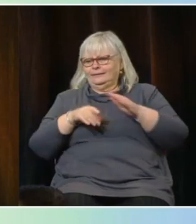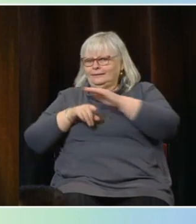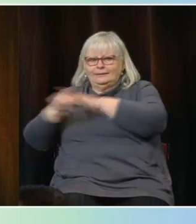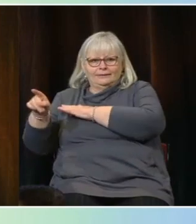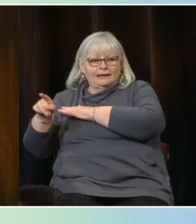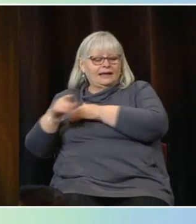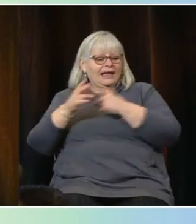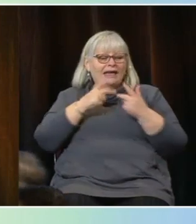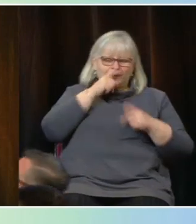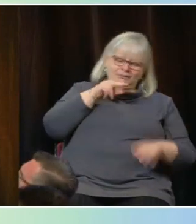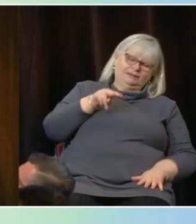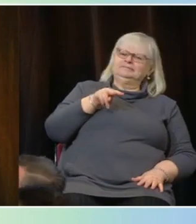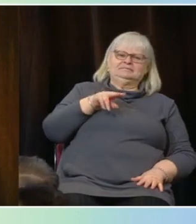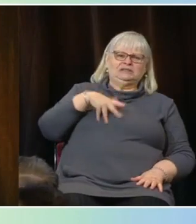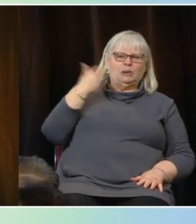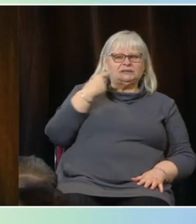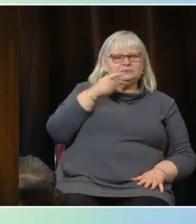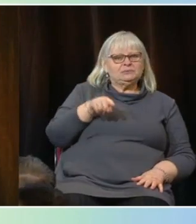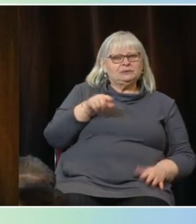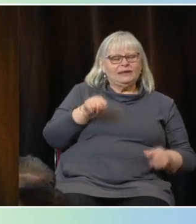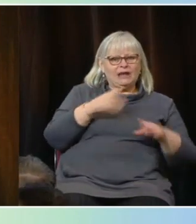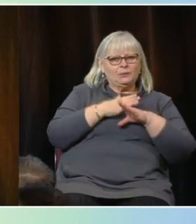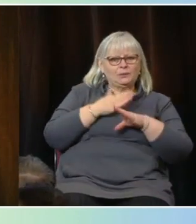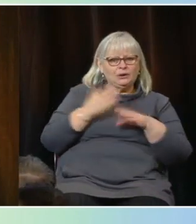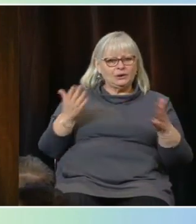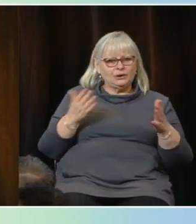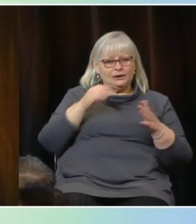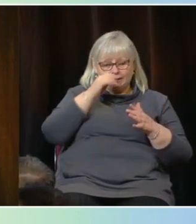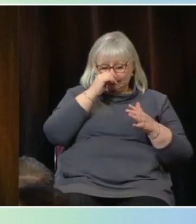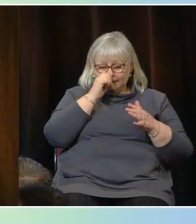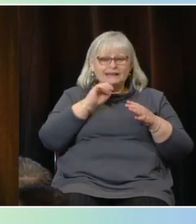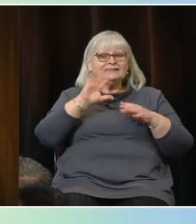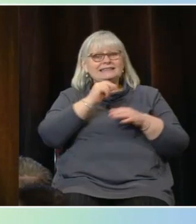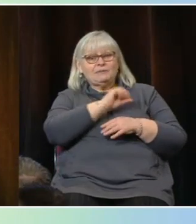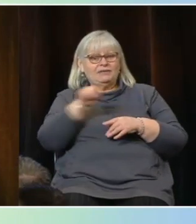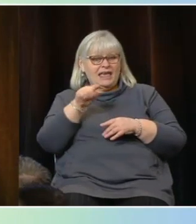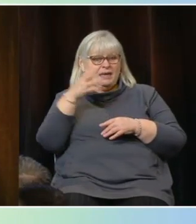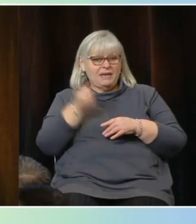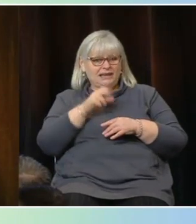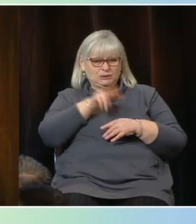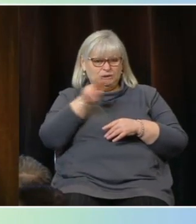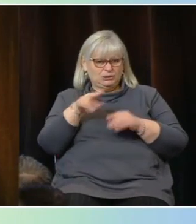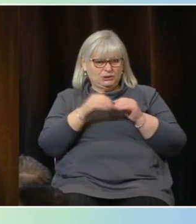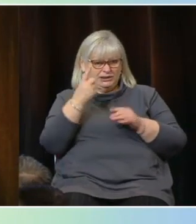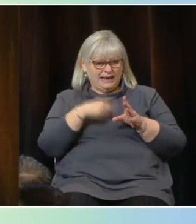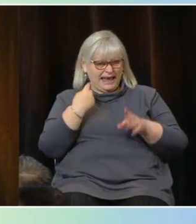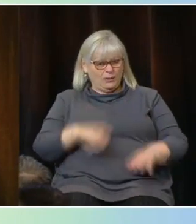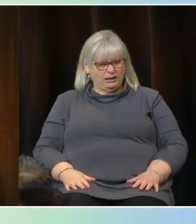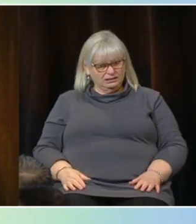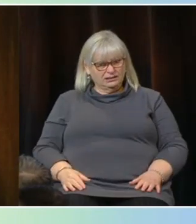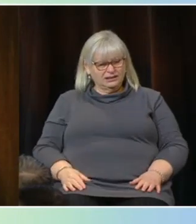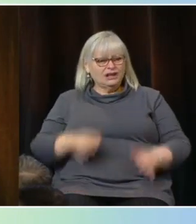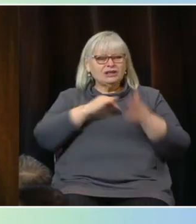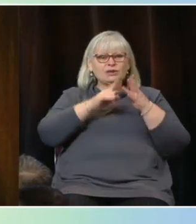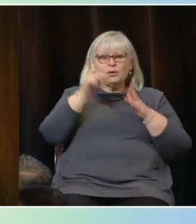of Early Childhood workers are paid award wages which can be as low as 22 dollars an hour you can certainly understand why an early